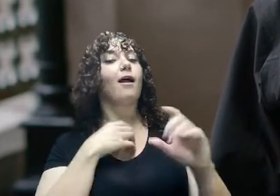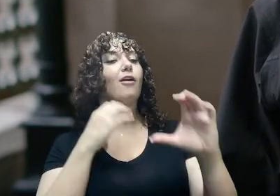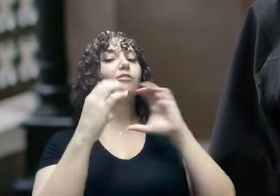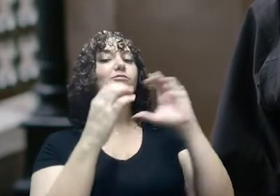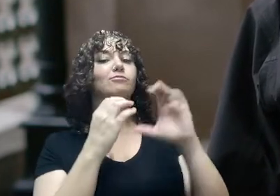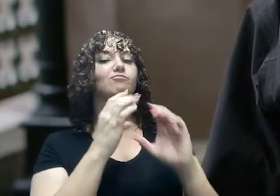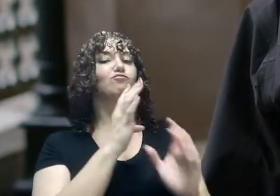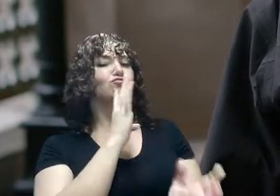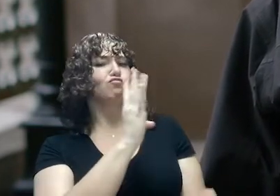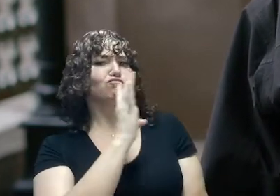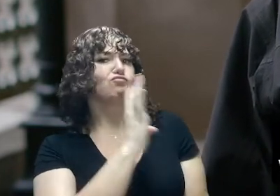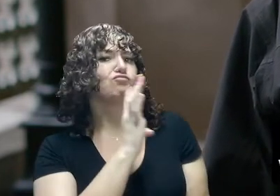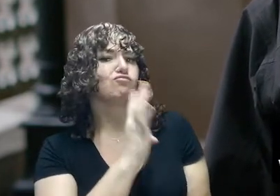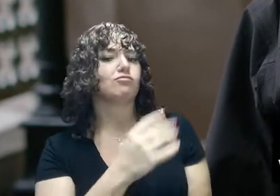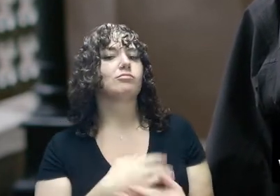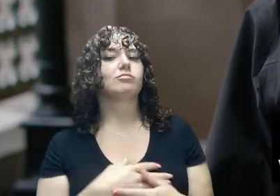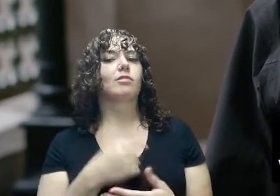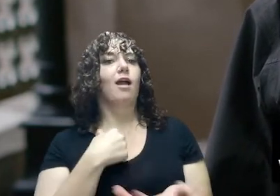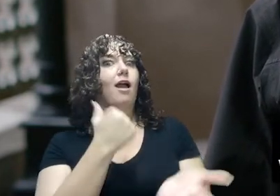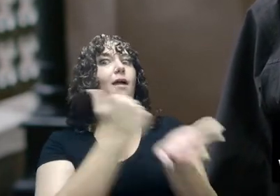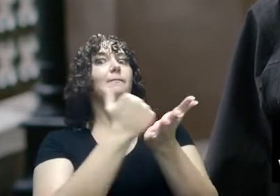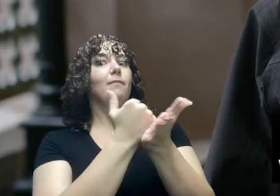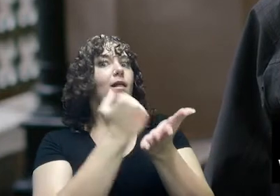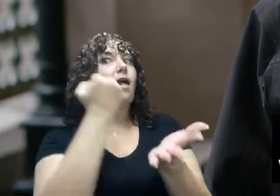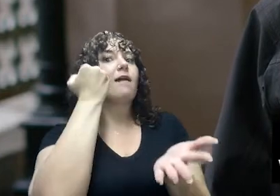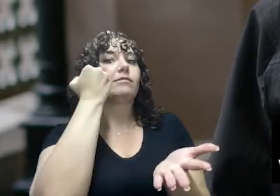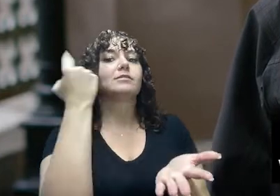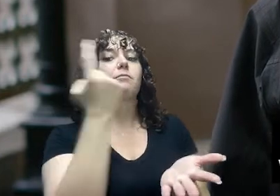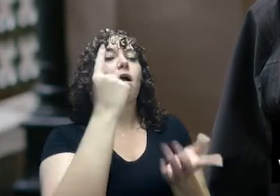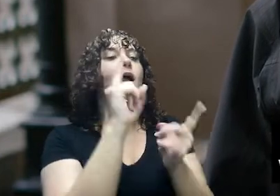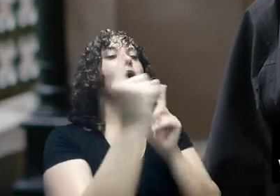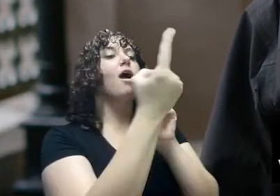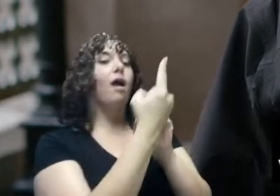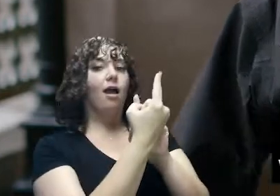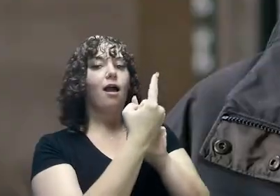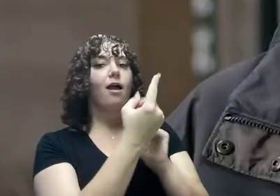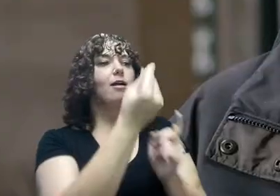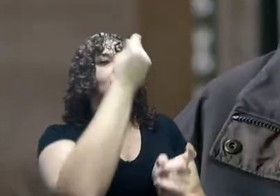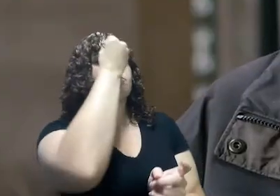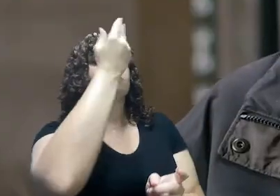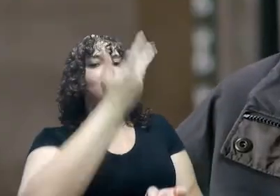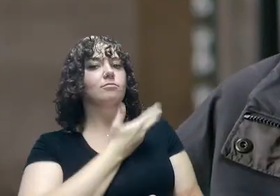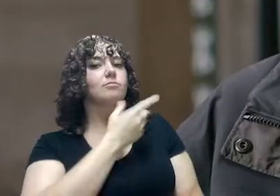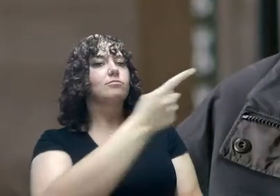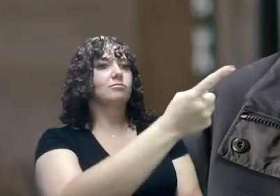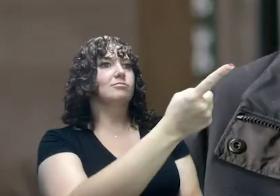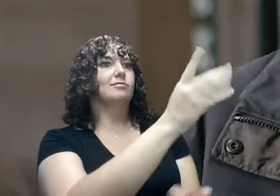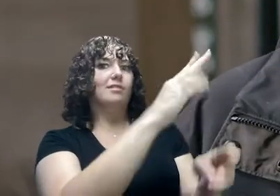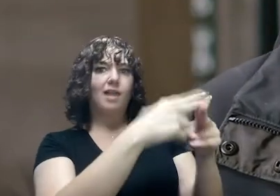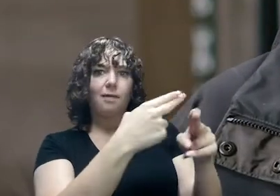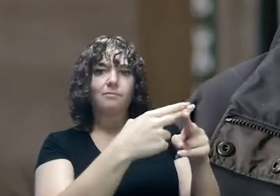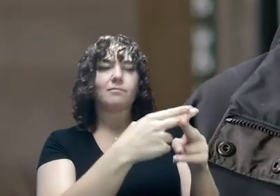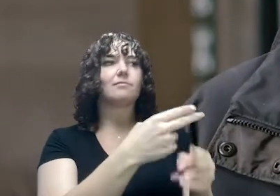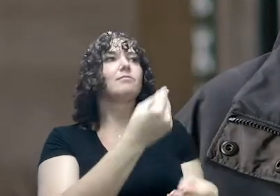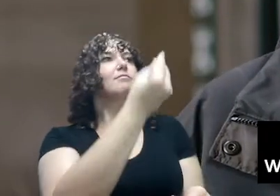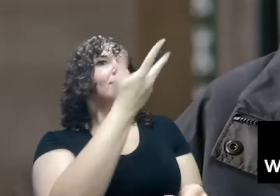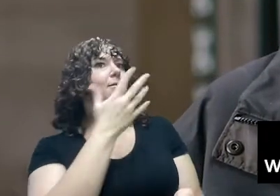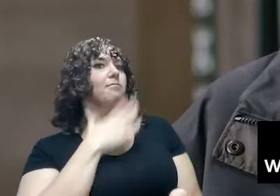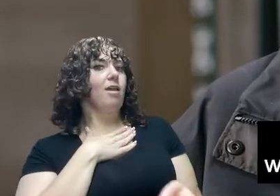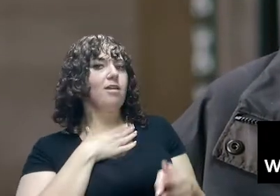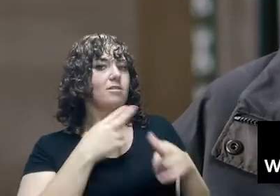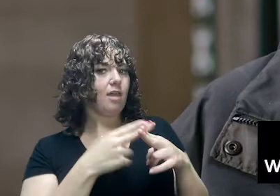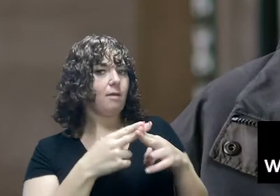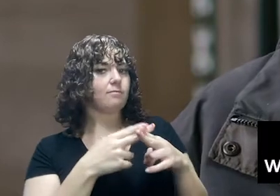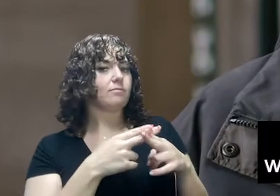I communicate by speaking. It's helpful if someone, when they're speaking to me, knows my name and says my name, and then I know that